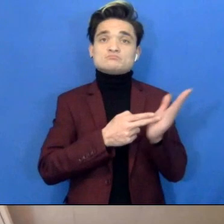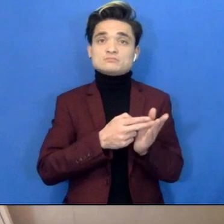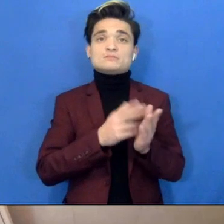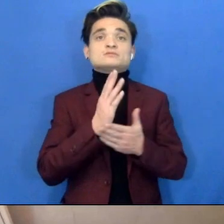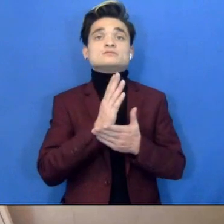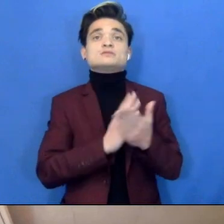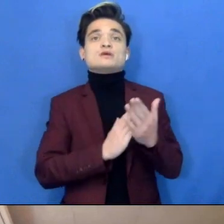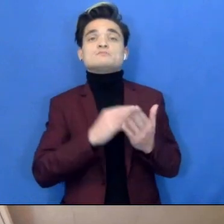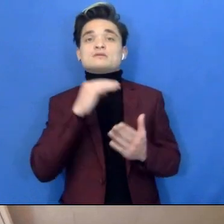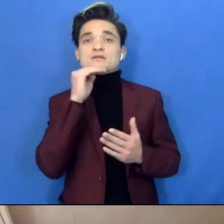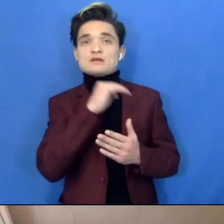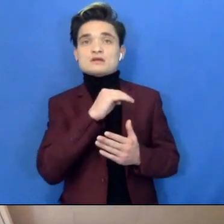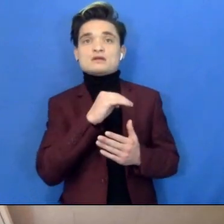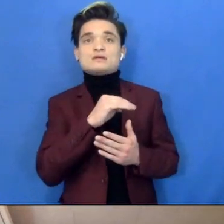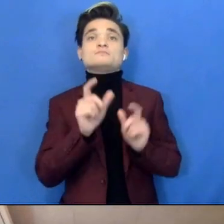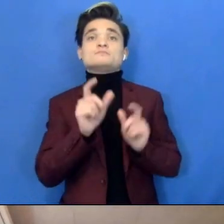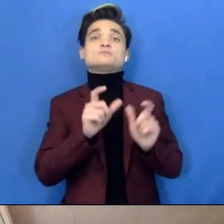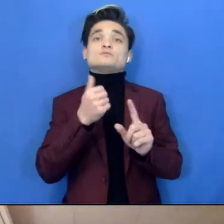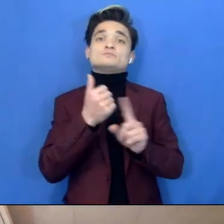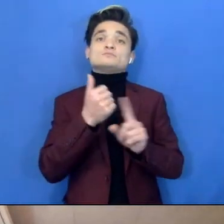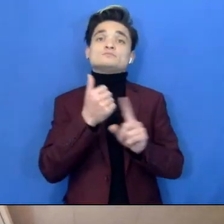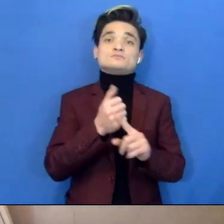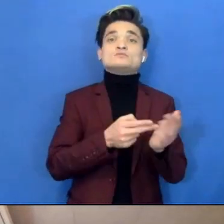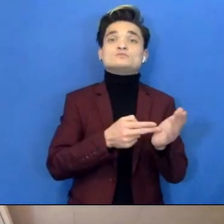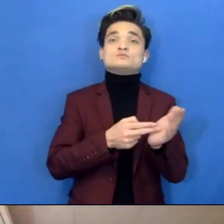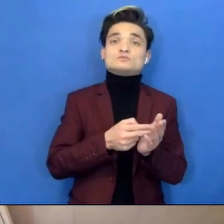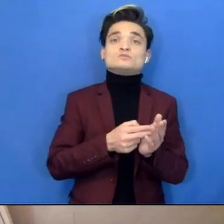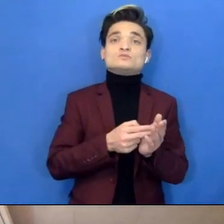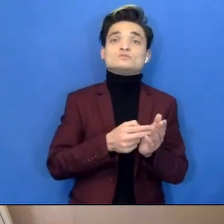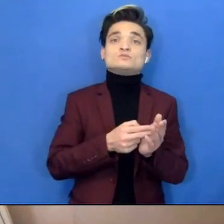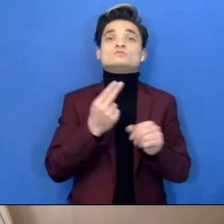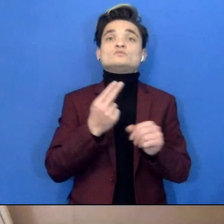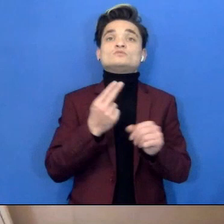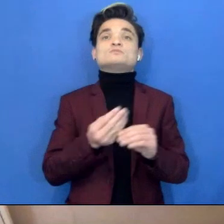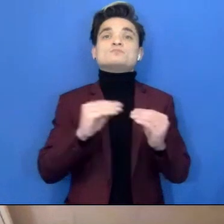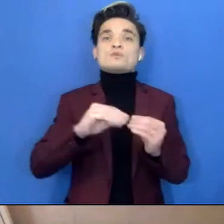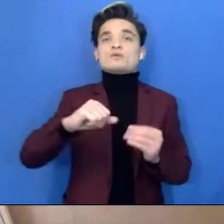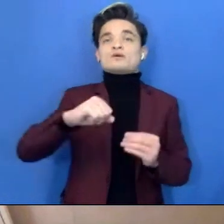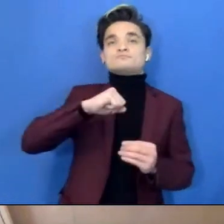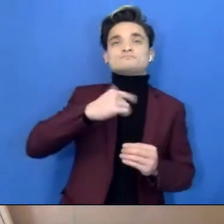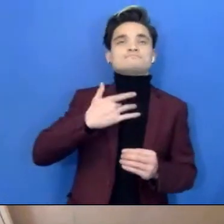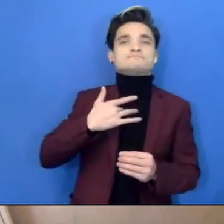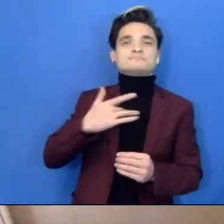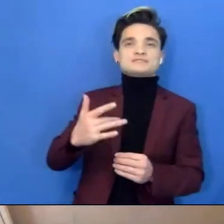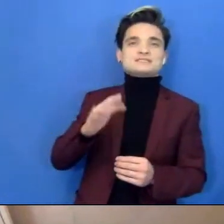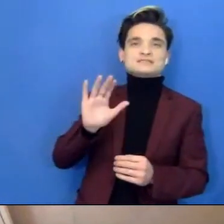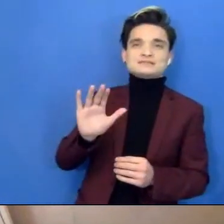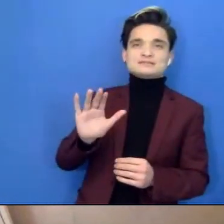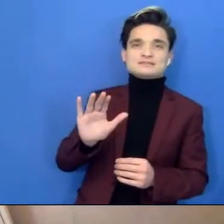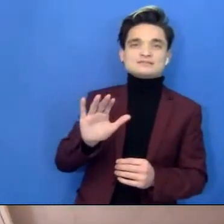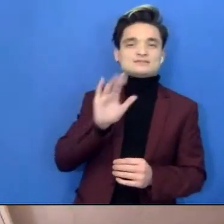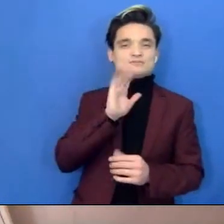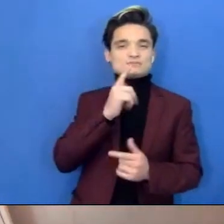than those lying. Okay, weird. Explanation of that, because we think that hesitation